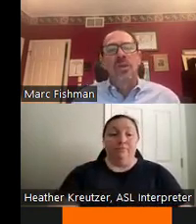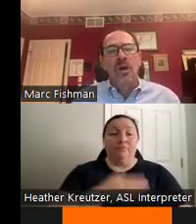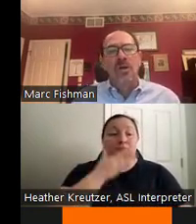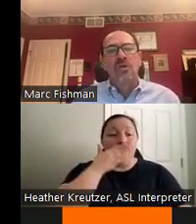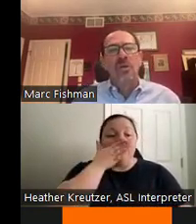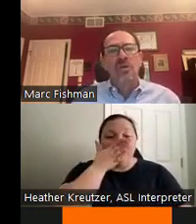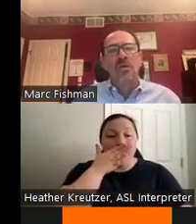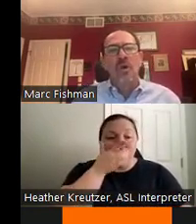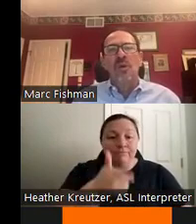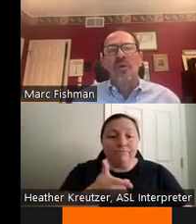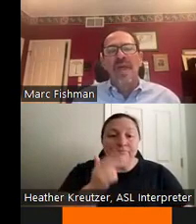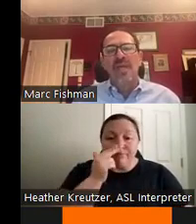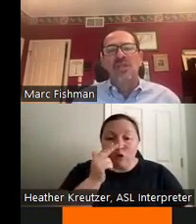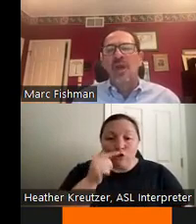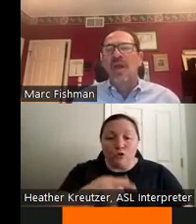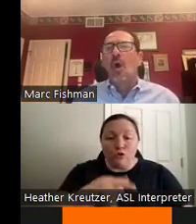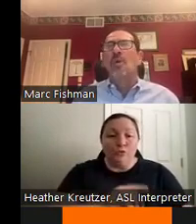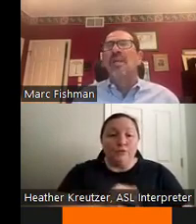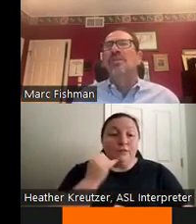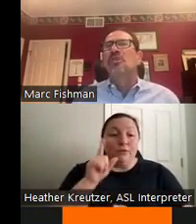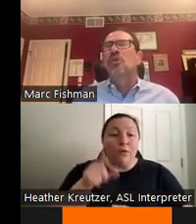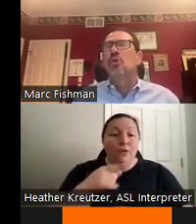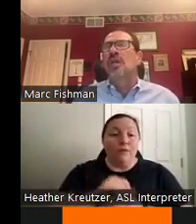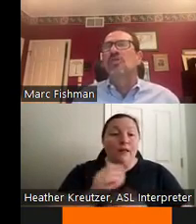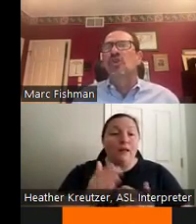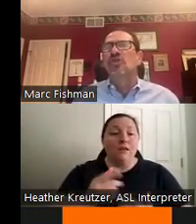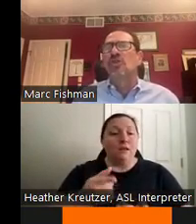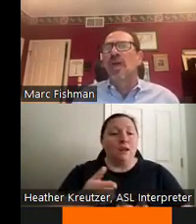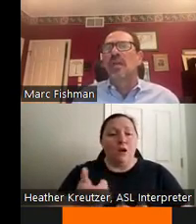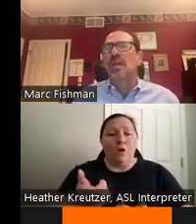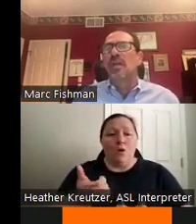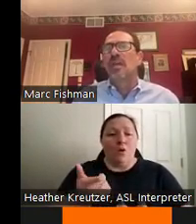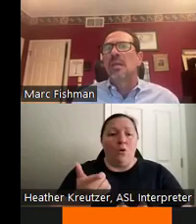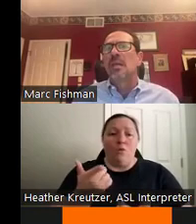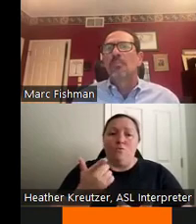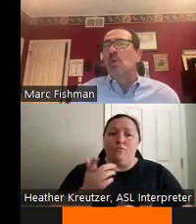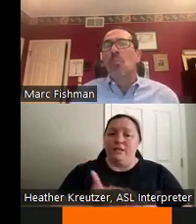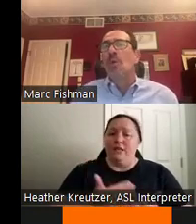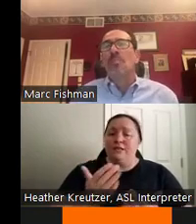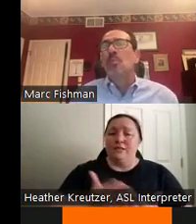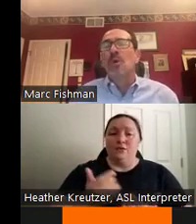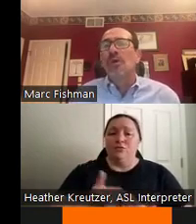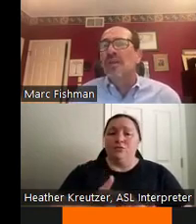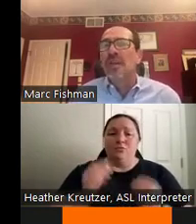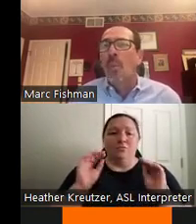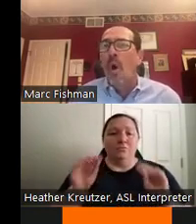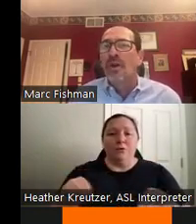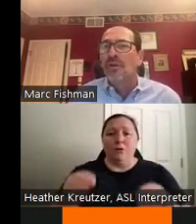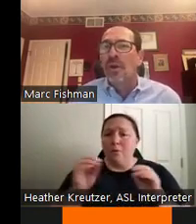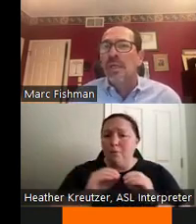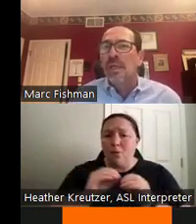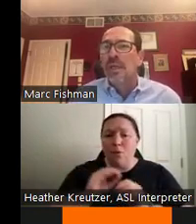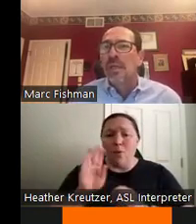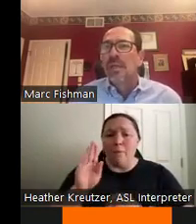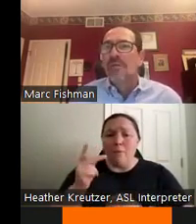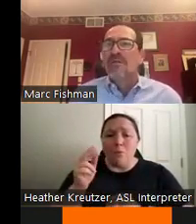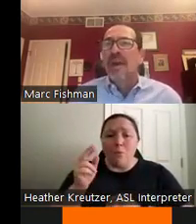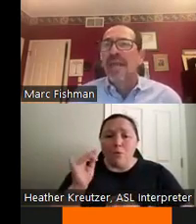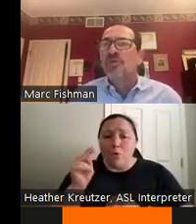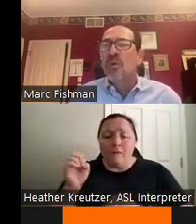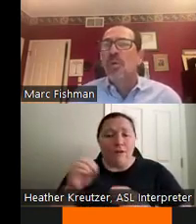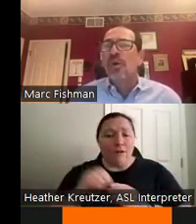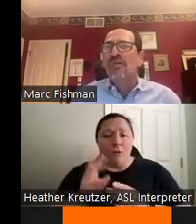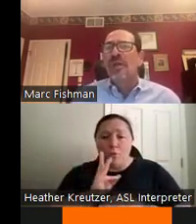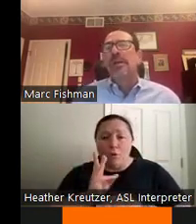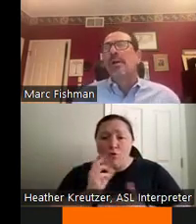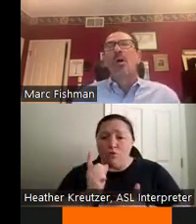So here's a little cartoon. If only it were that easy, right? All we need to do is just then put more buprenorphine in the water, right? If